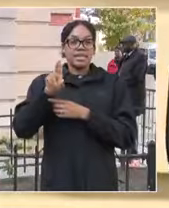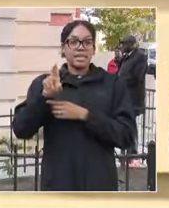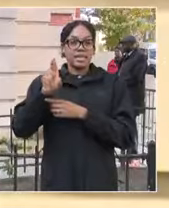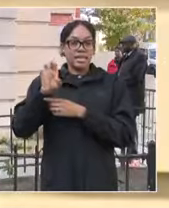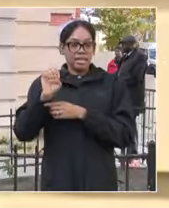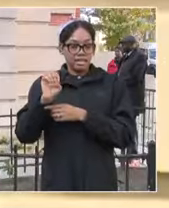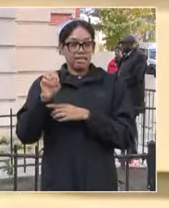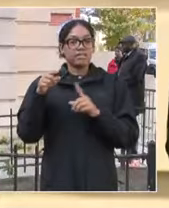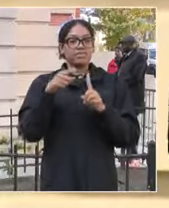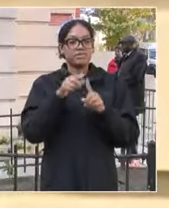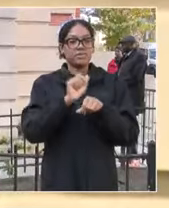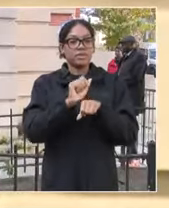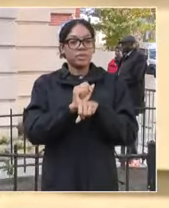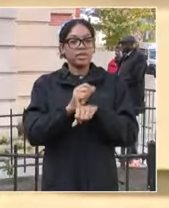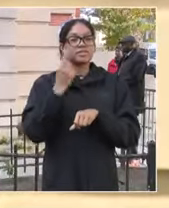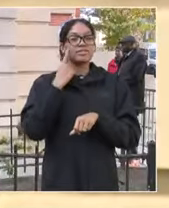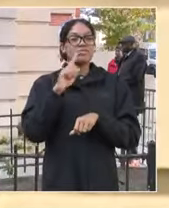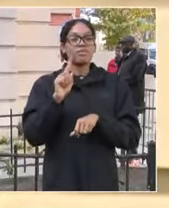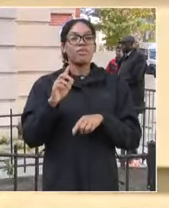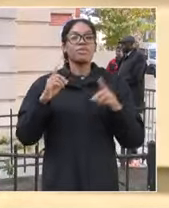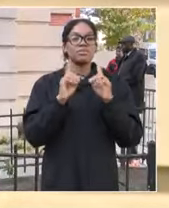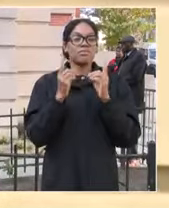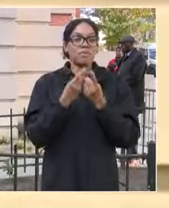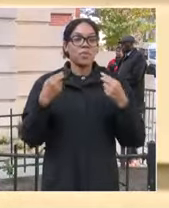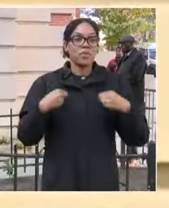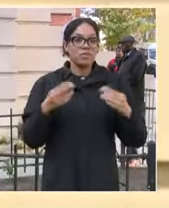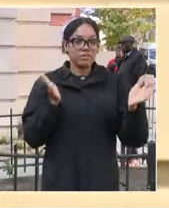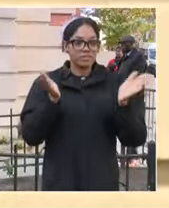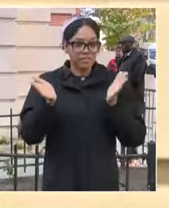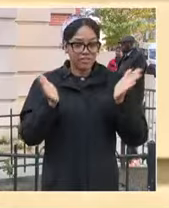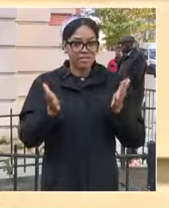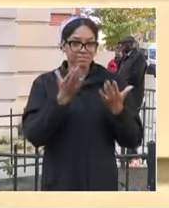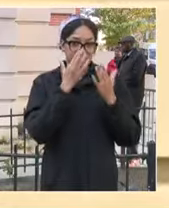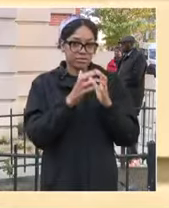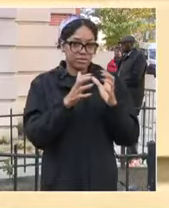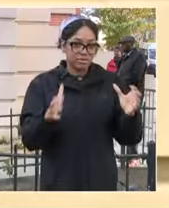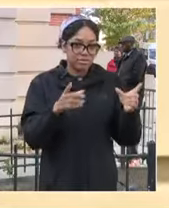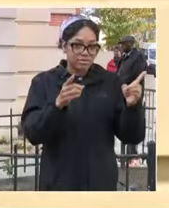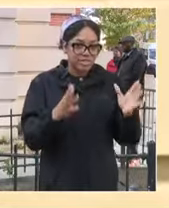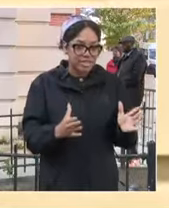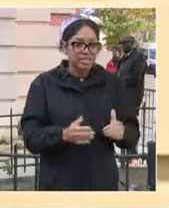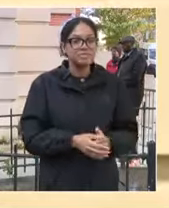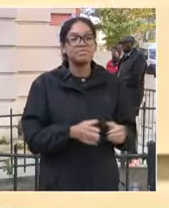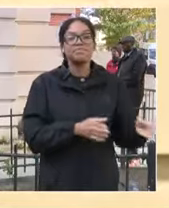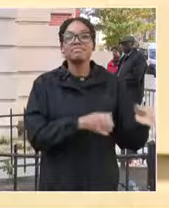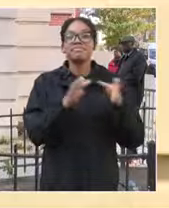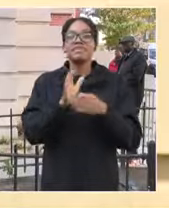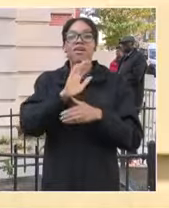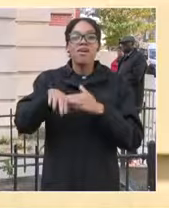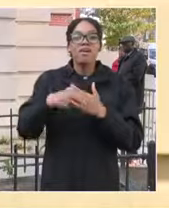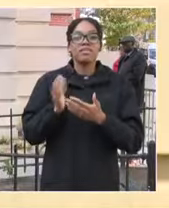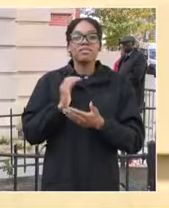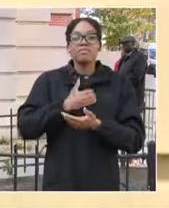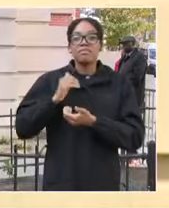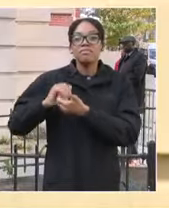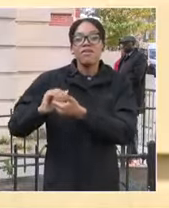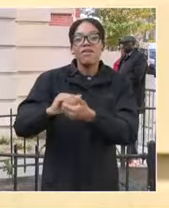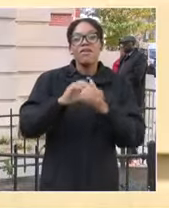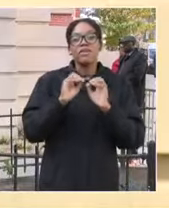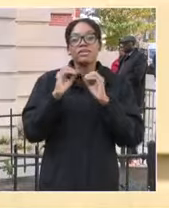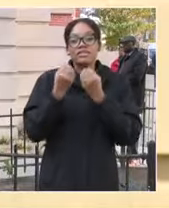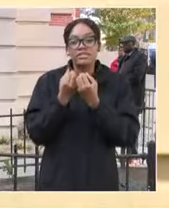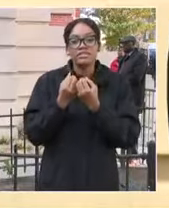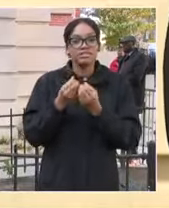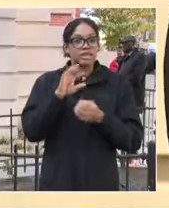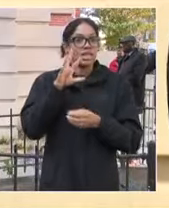of Human Services. Thank you, Director Pierre, as well as all of our partner organizations, including UPO,